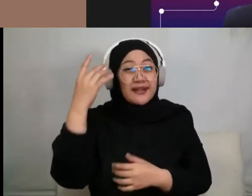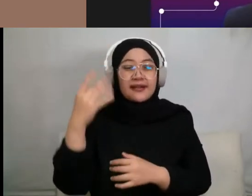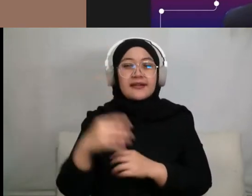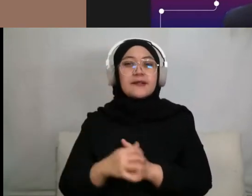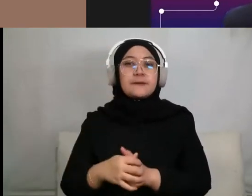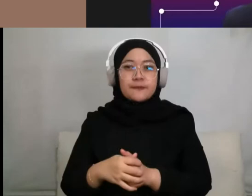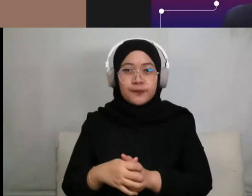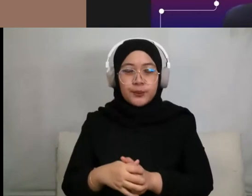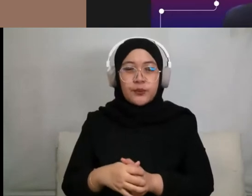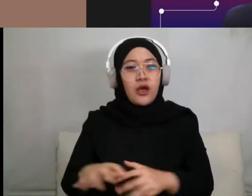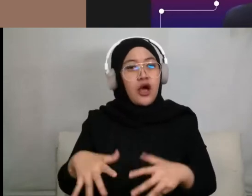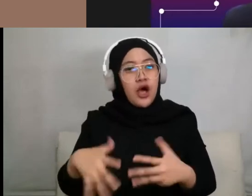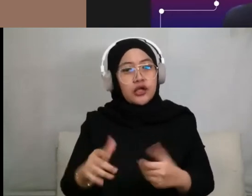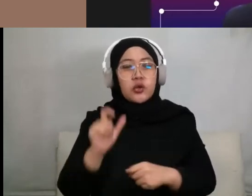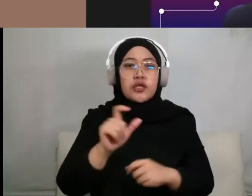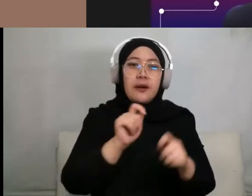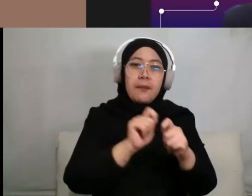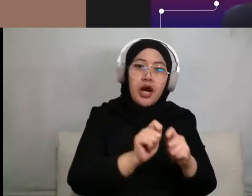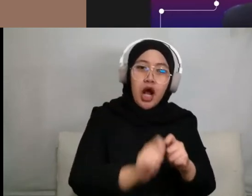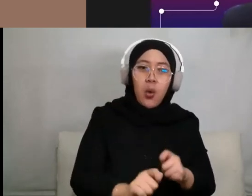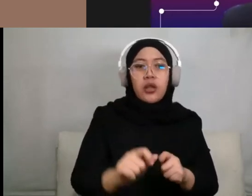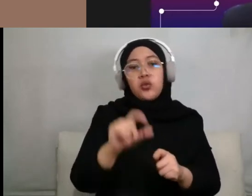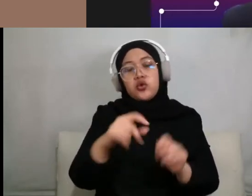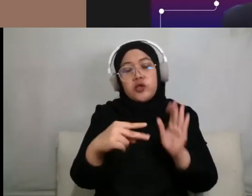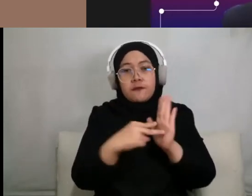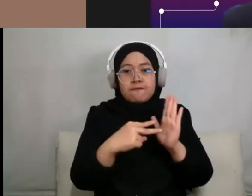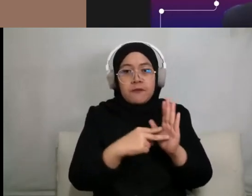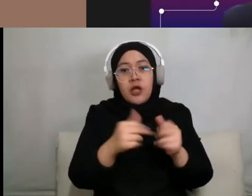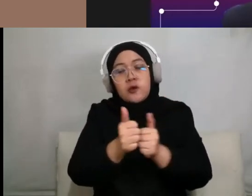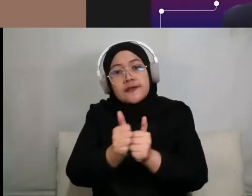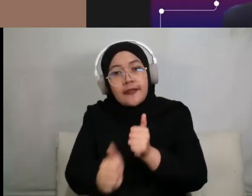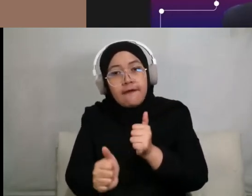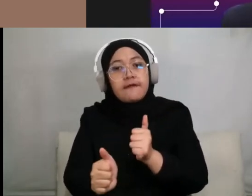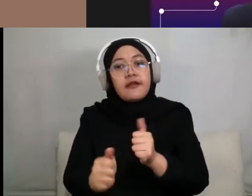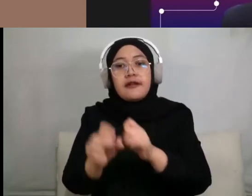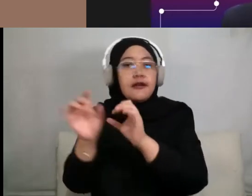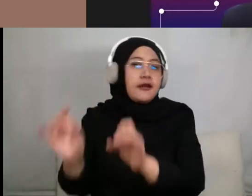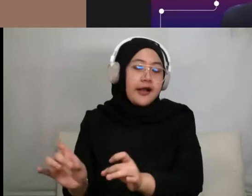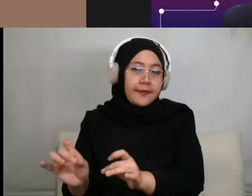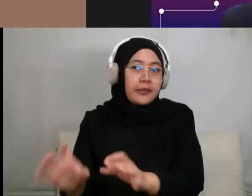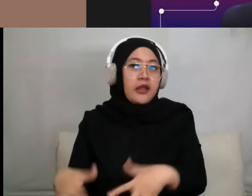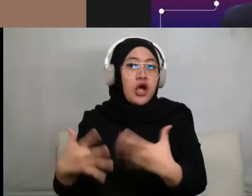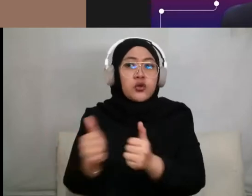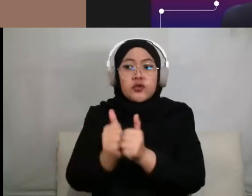maintenance staff and staff related to operations and...